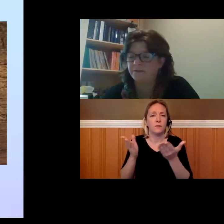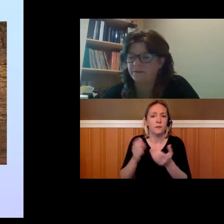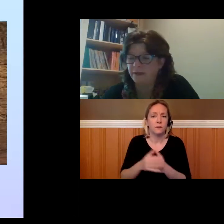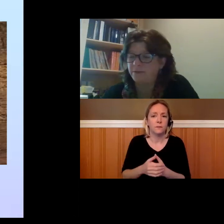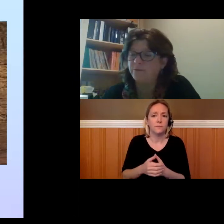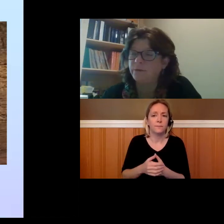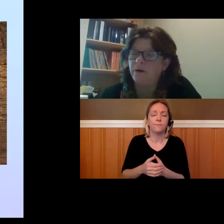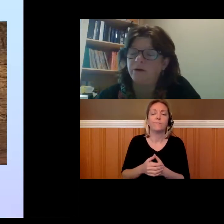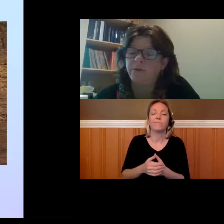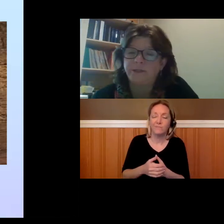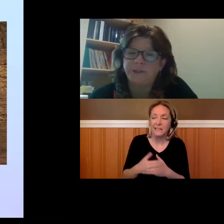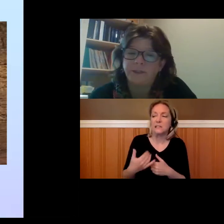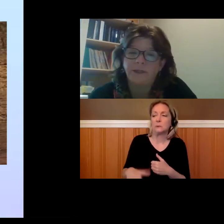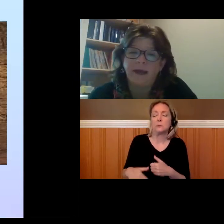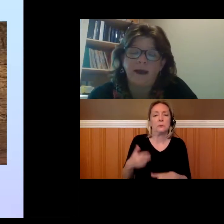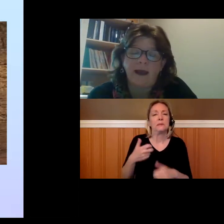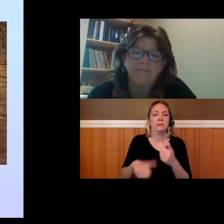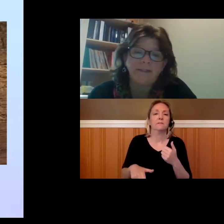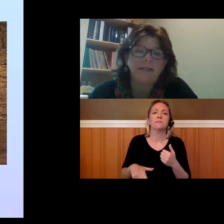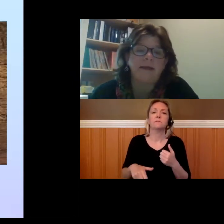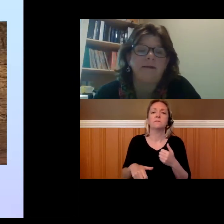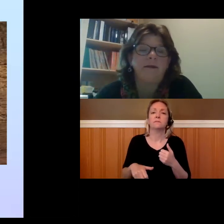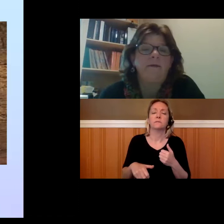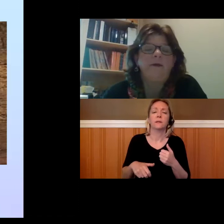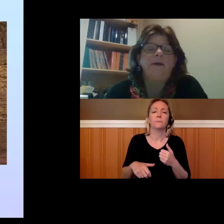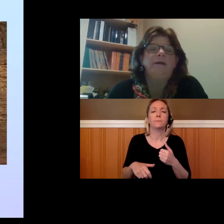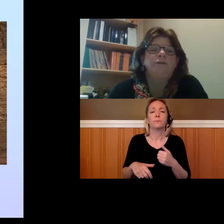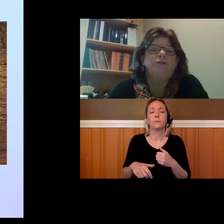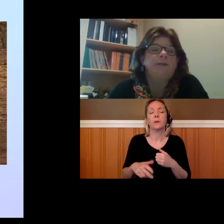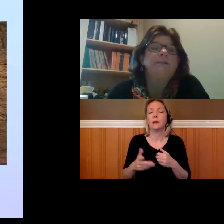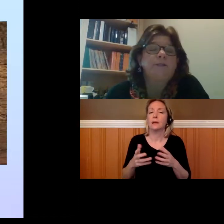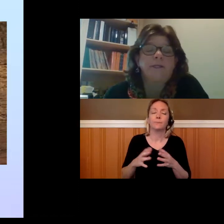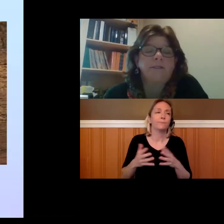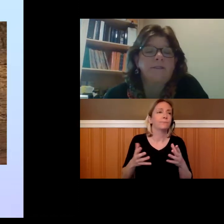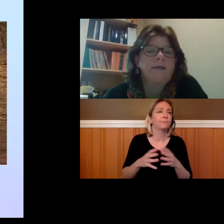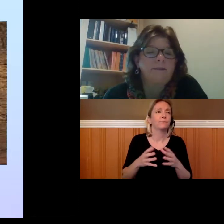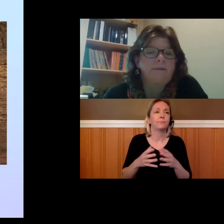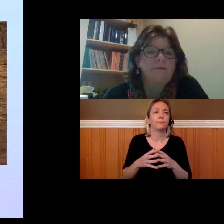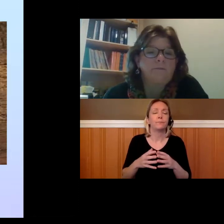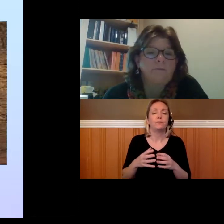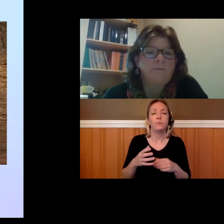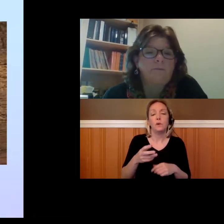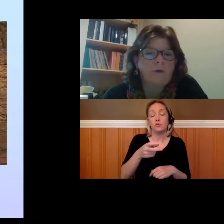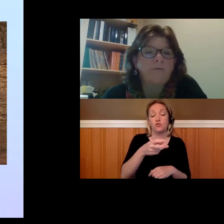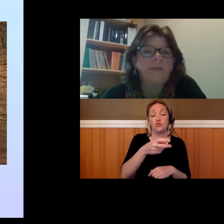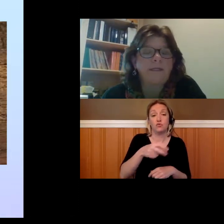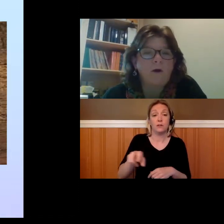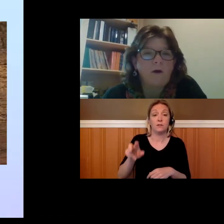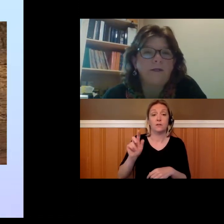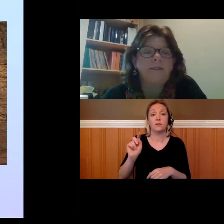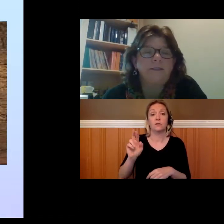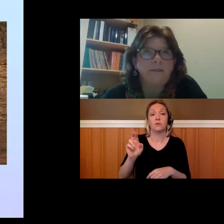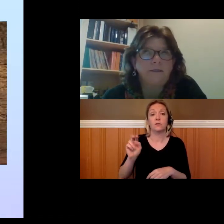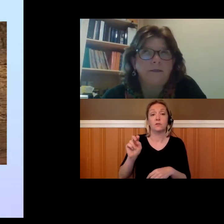That's a really hard question, and I have to say that transition is probably the hardest